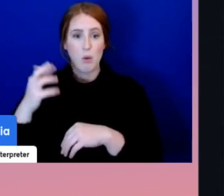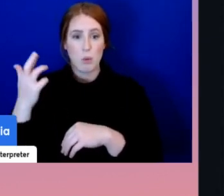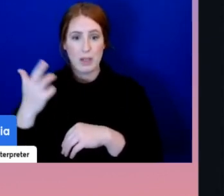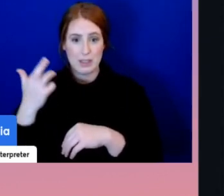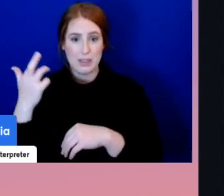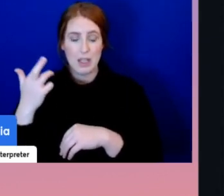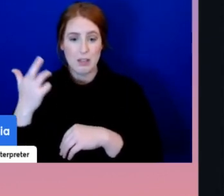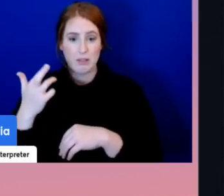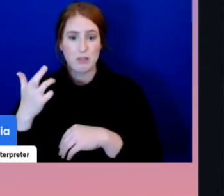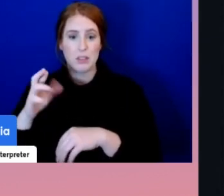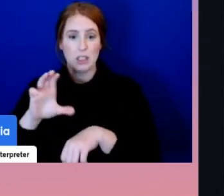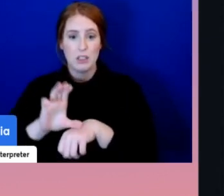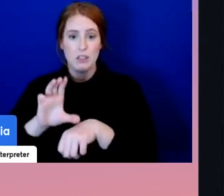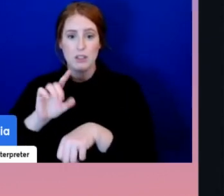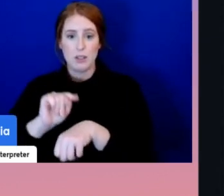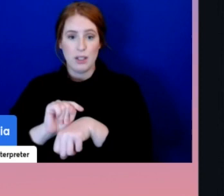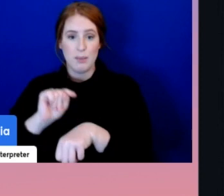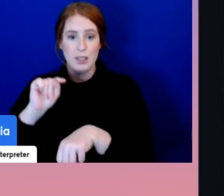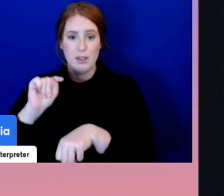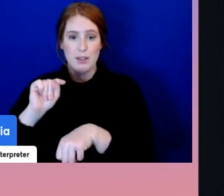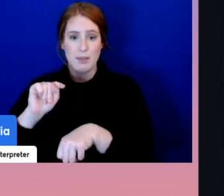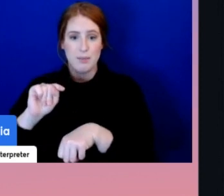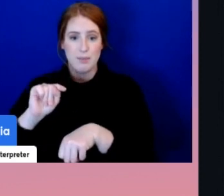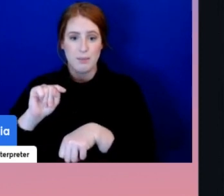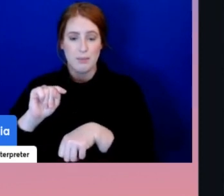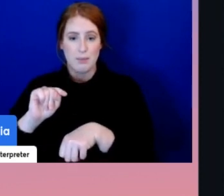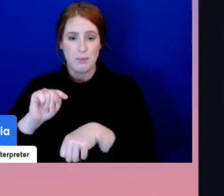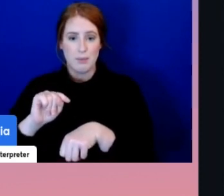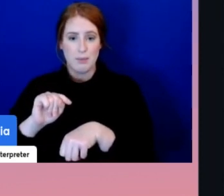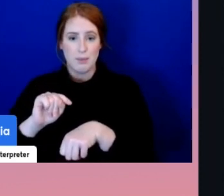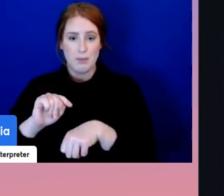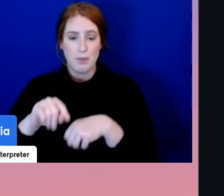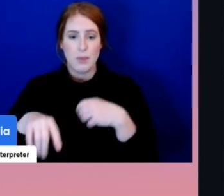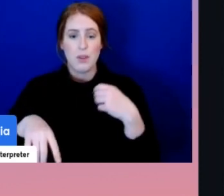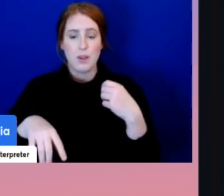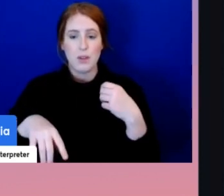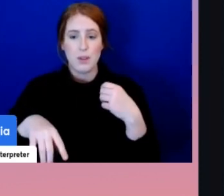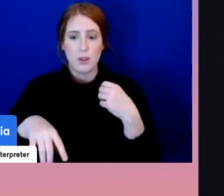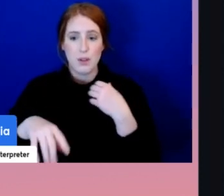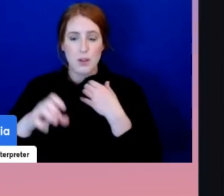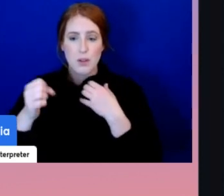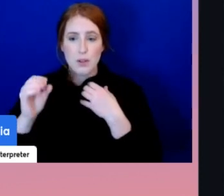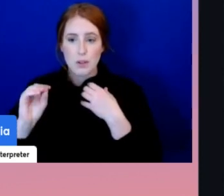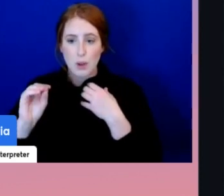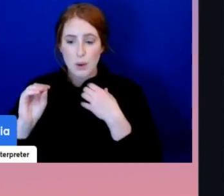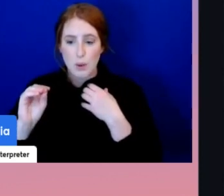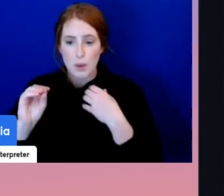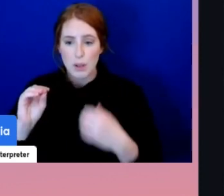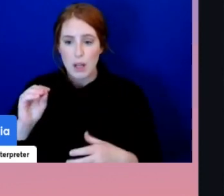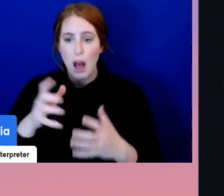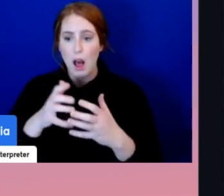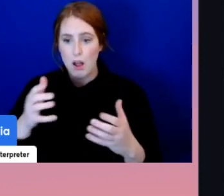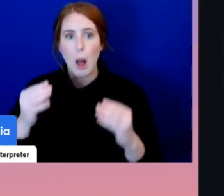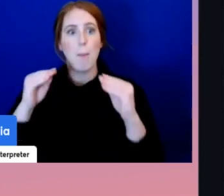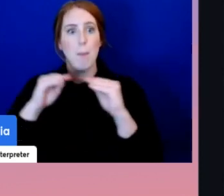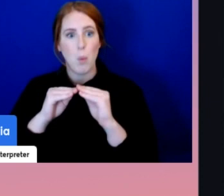consultant, I created this Terraform modules library. Now, it's a lot more